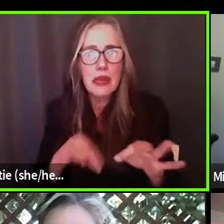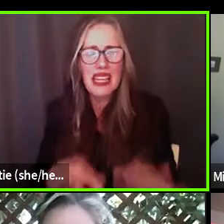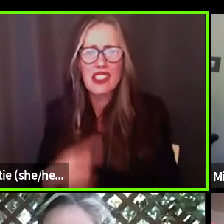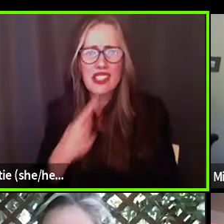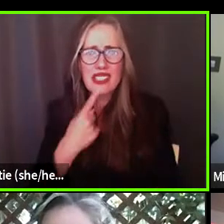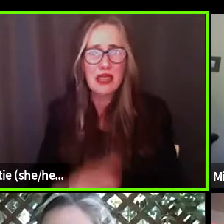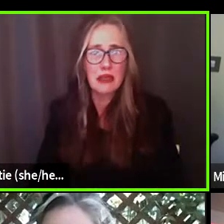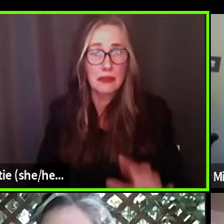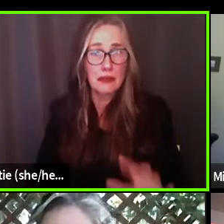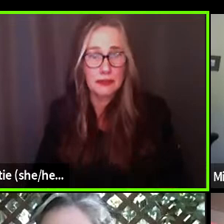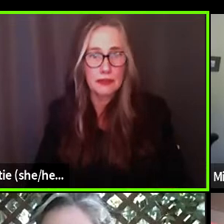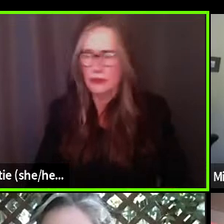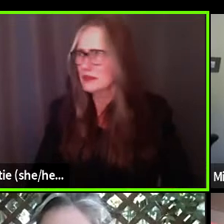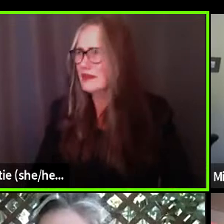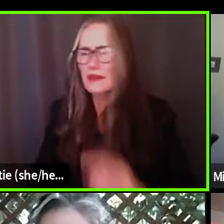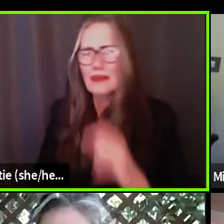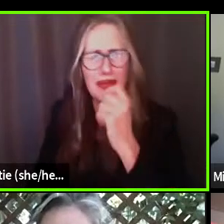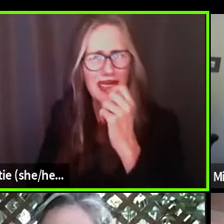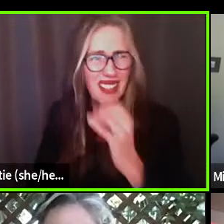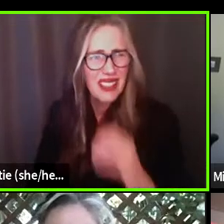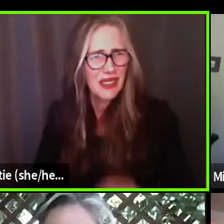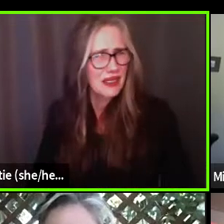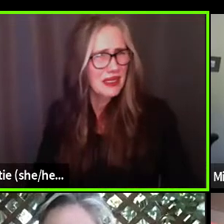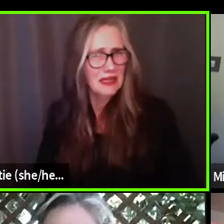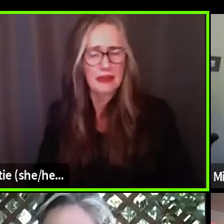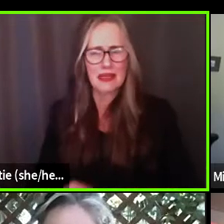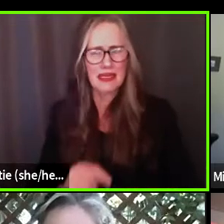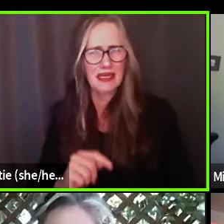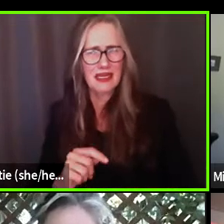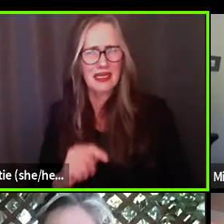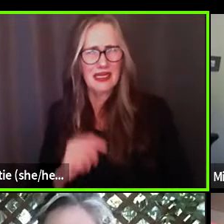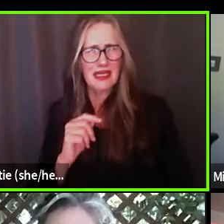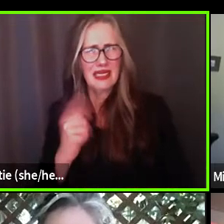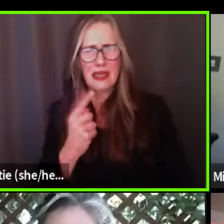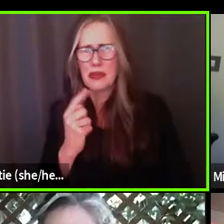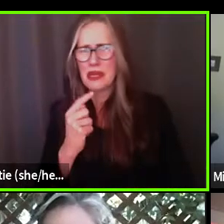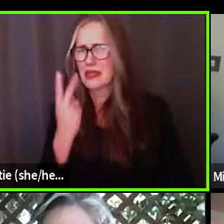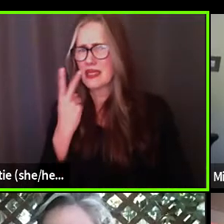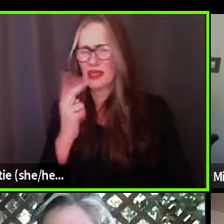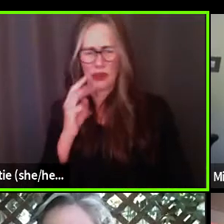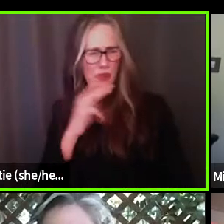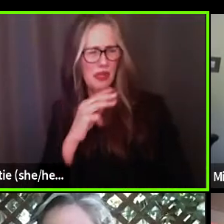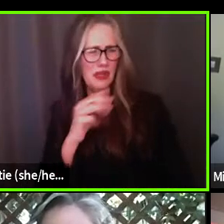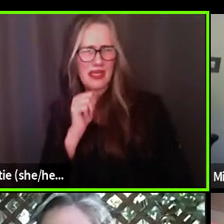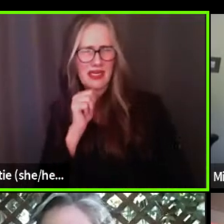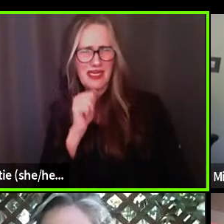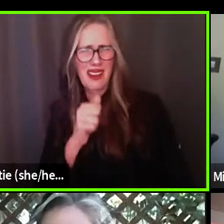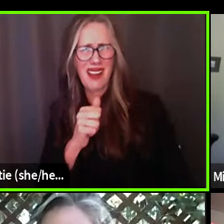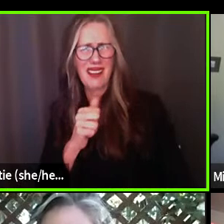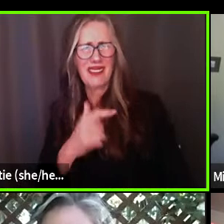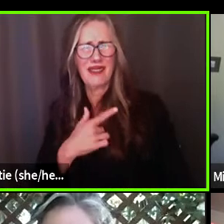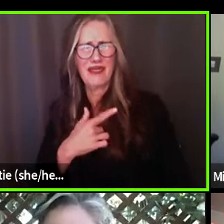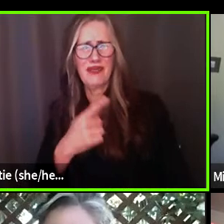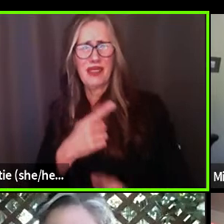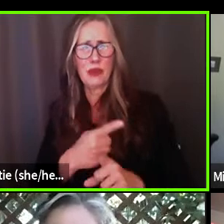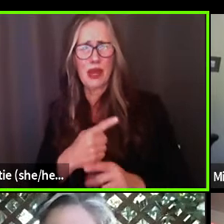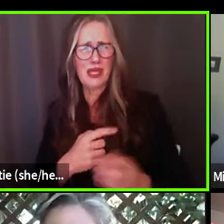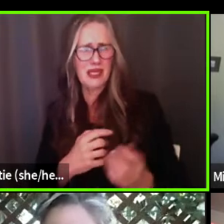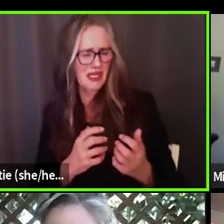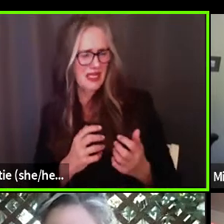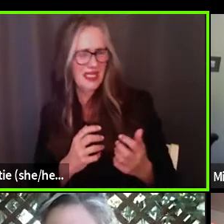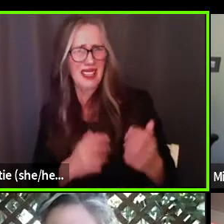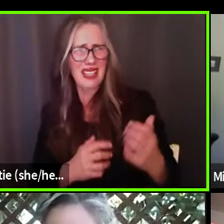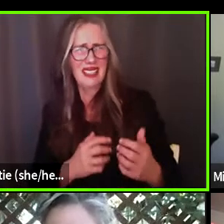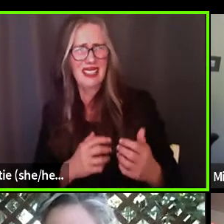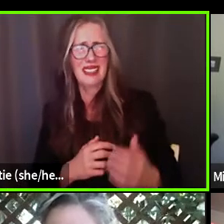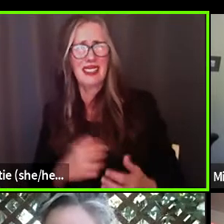know this funny thing this weird thing that i can't it's not sitting right with me happened and it seems like it might be kind of wrong and but i